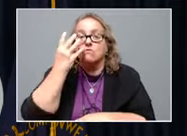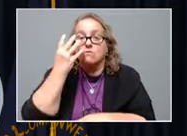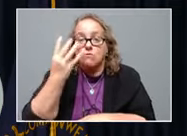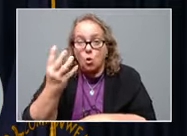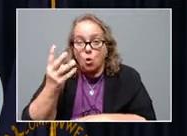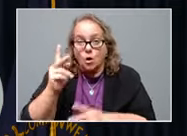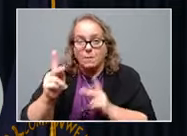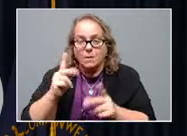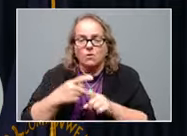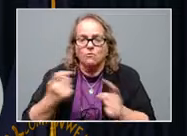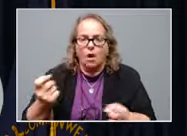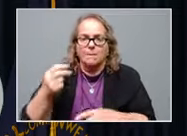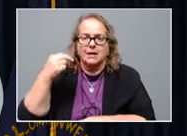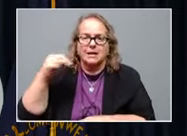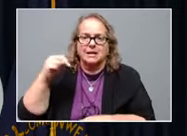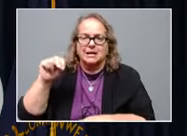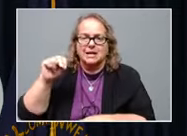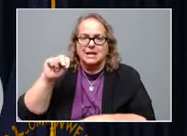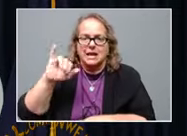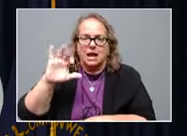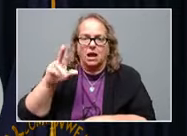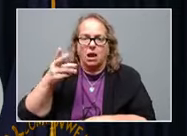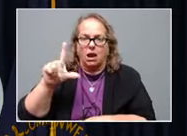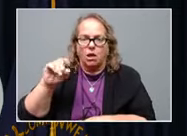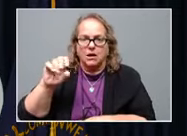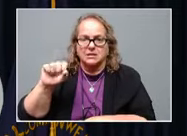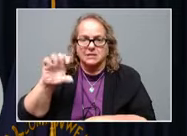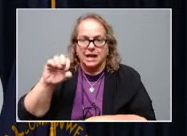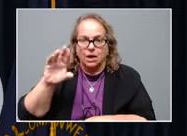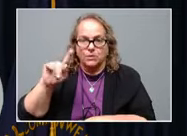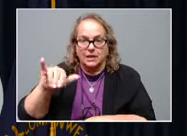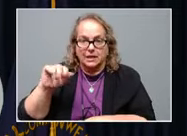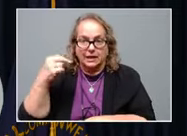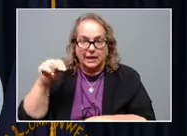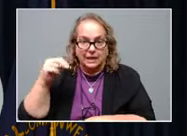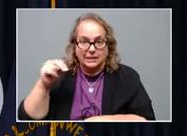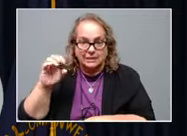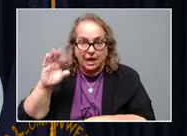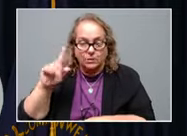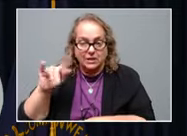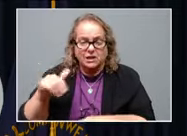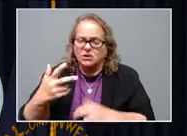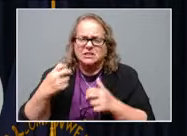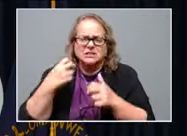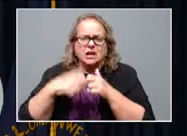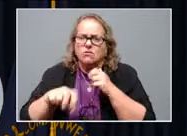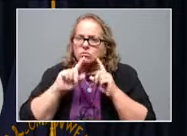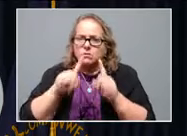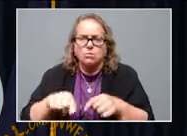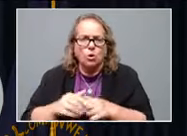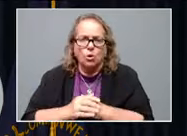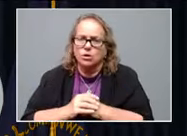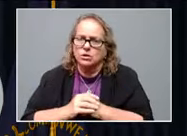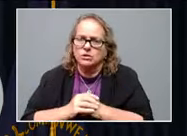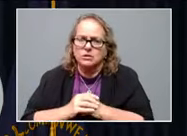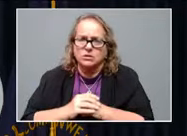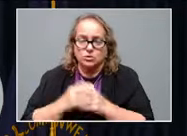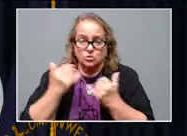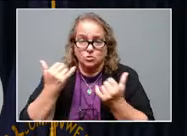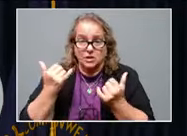Nicholas County. Just very tough reports. As of today, positivity